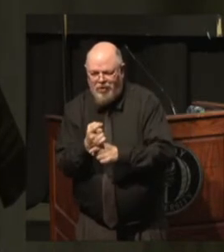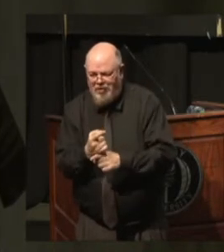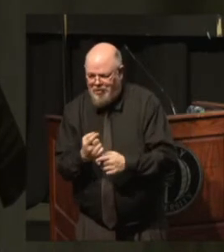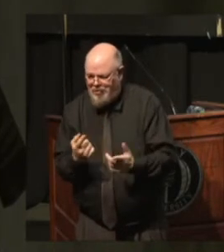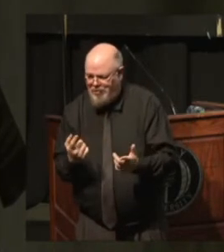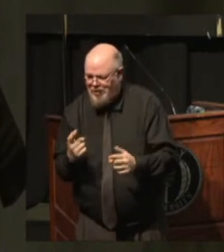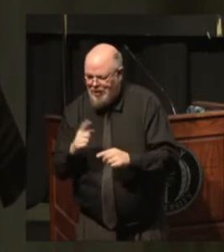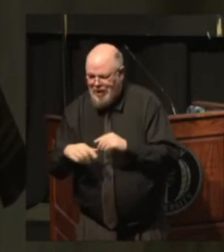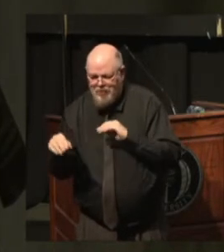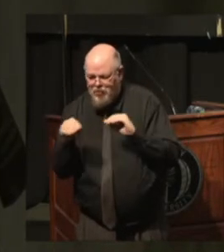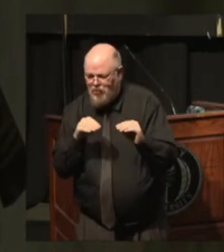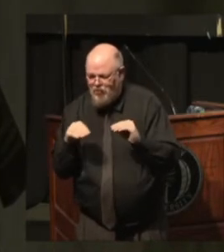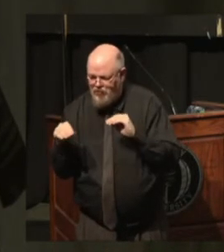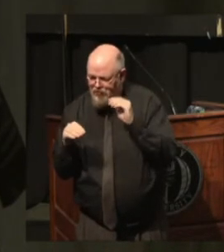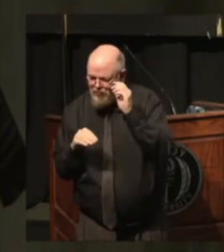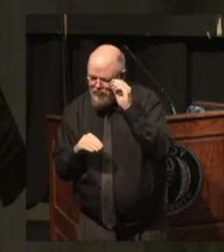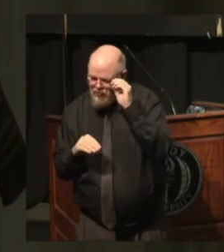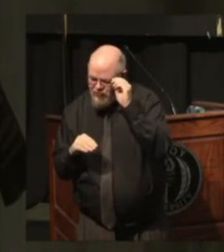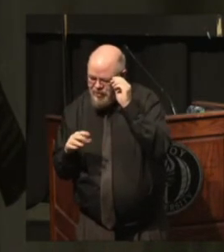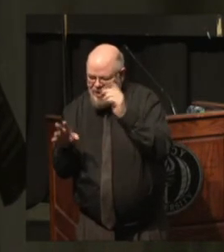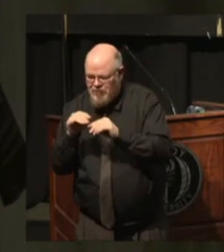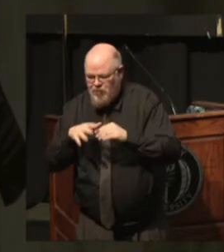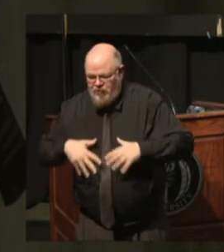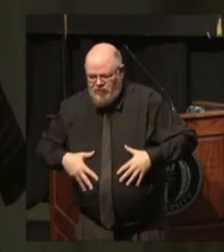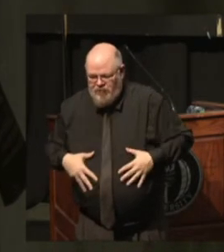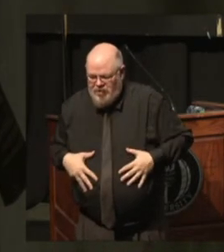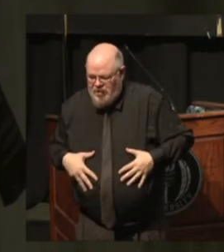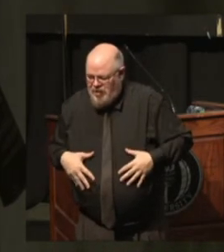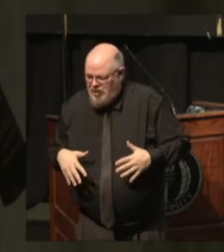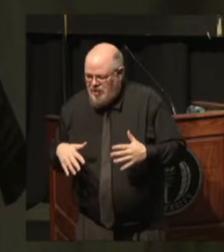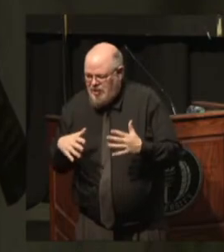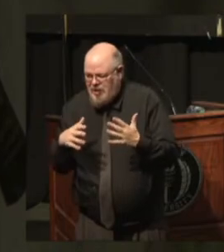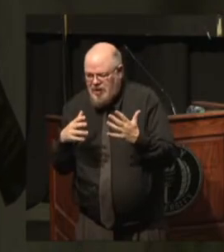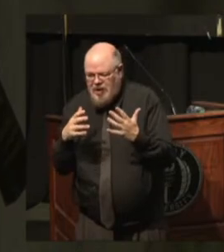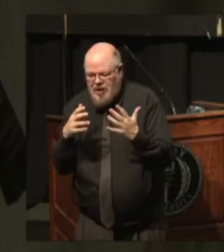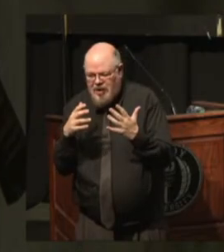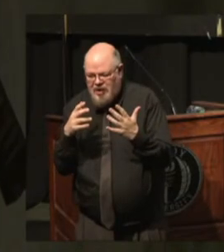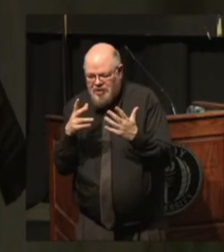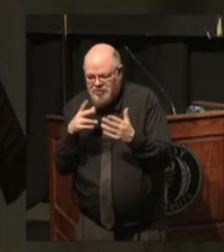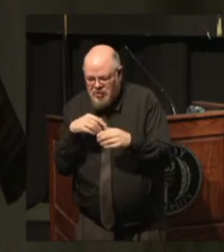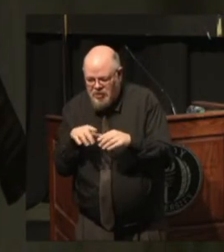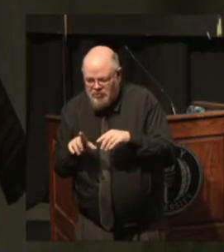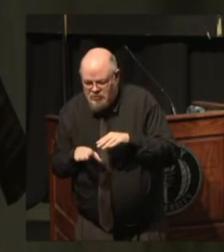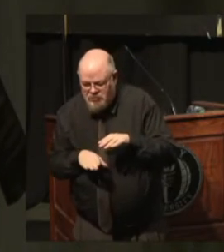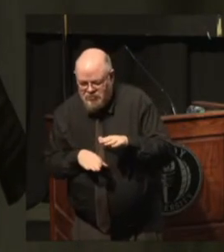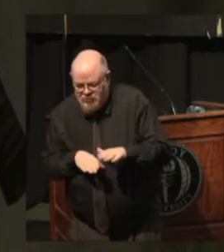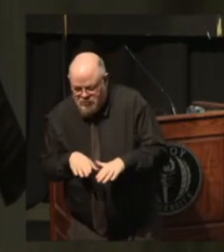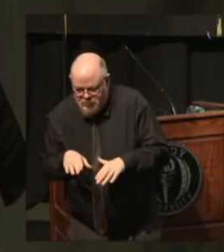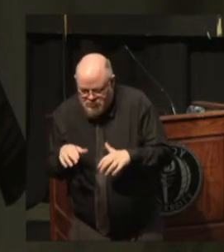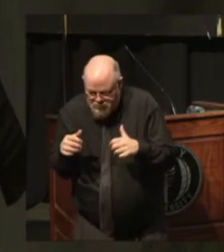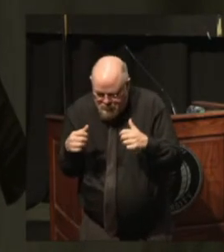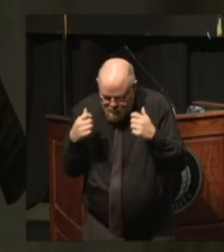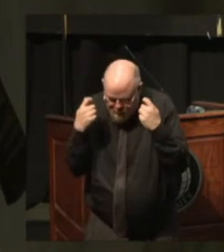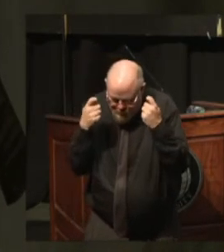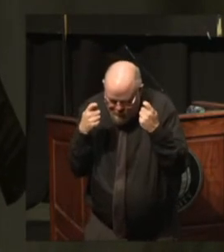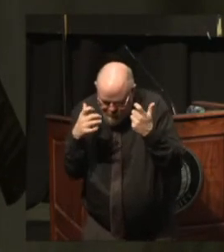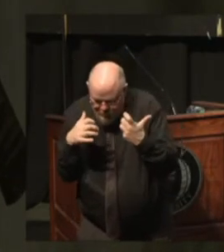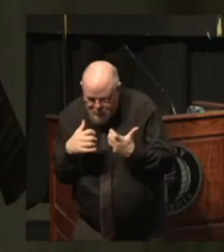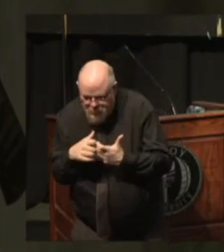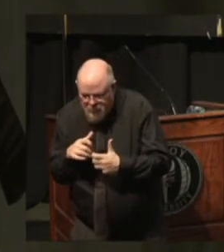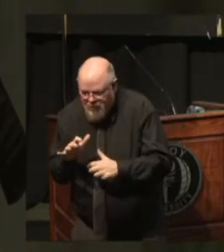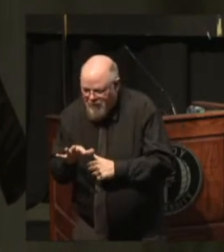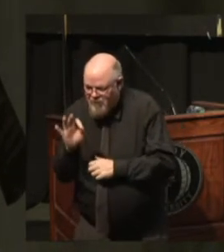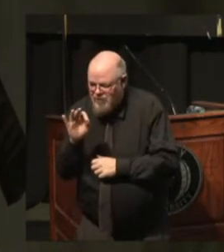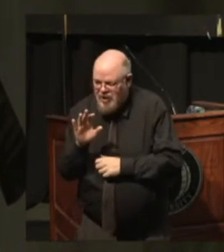move in them, right? Think of maybe your grandkids or your kids. They go to the basement or the attic, and they find your clothes if